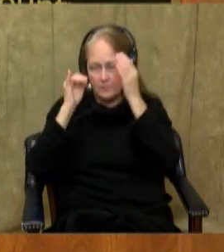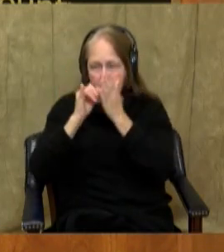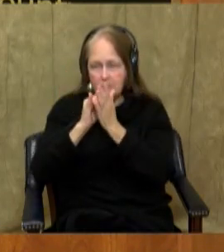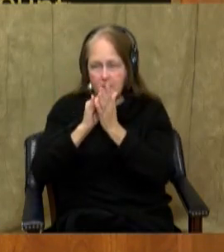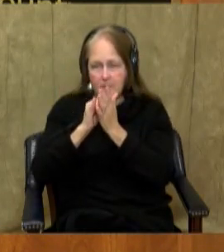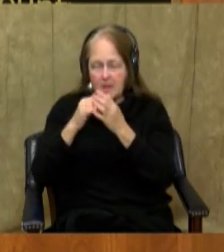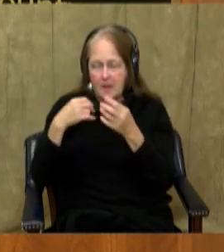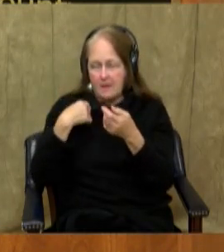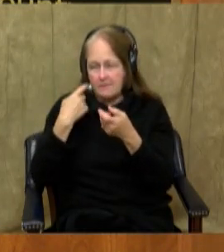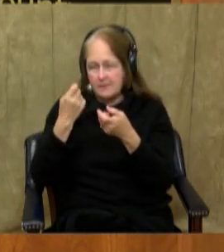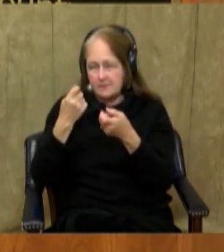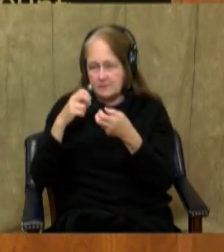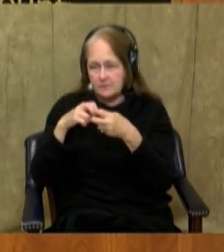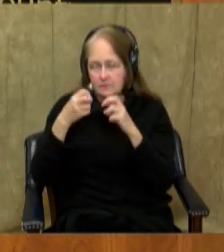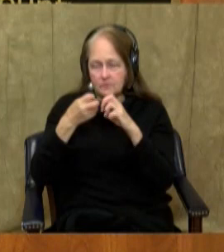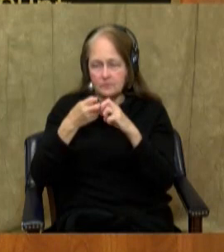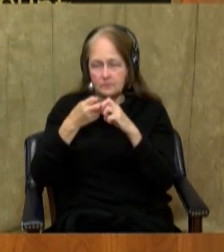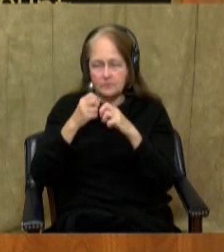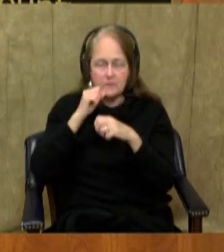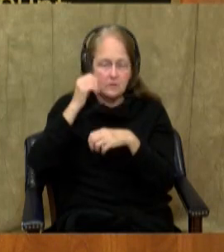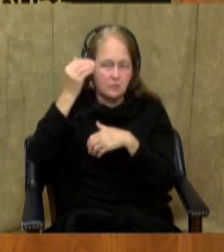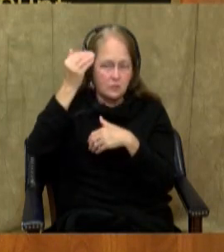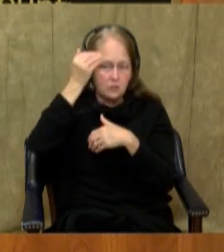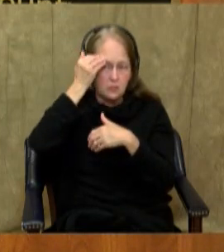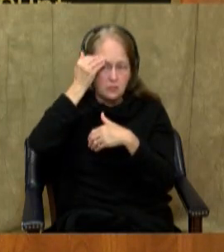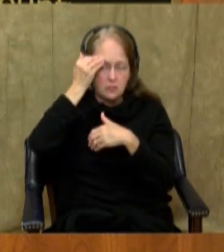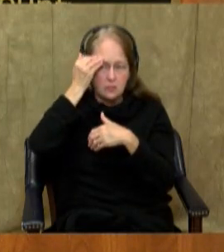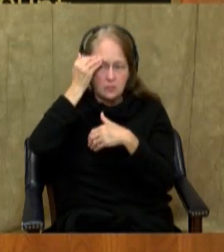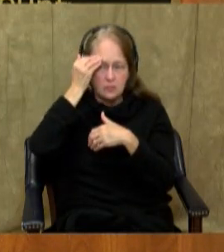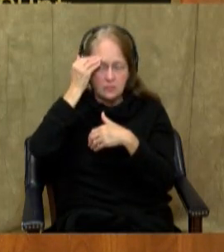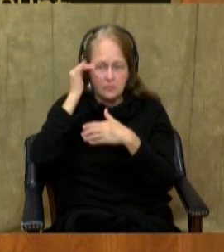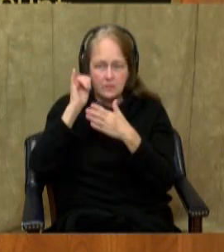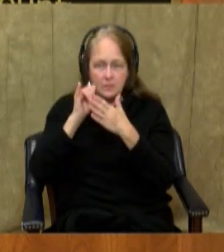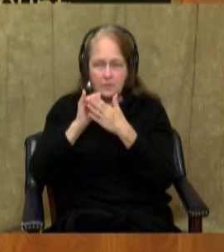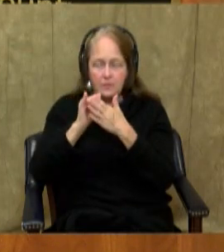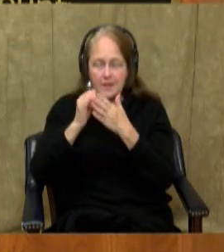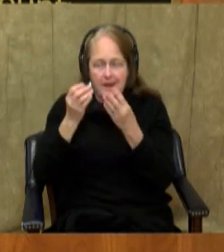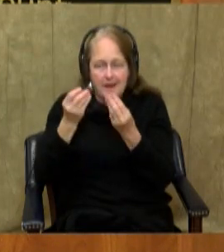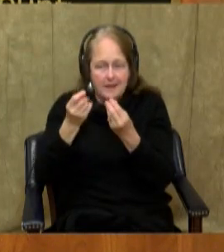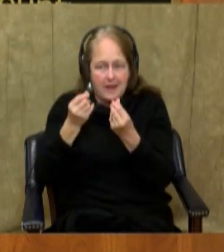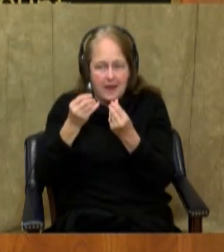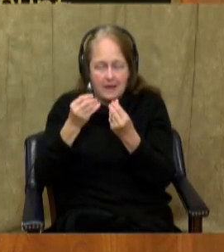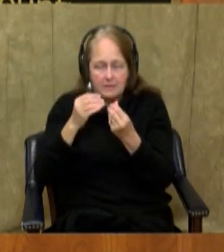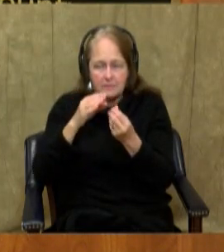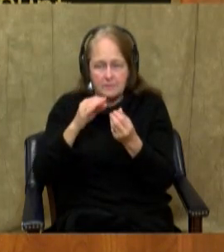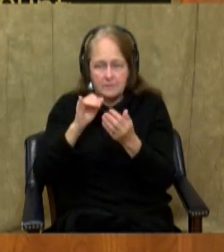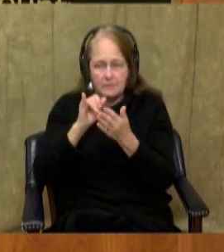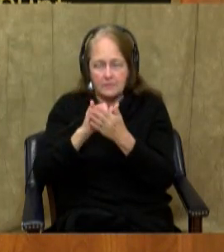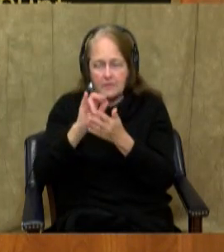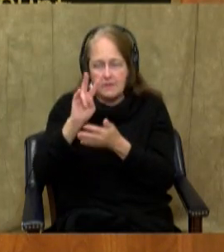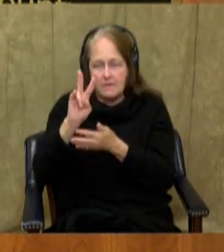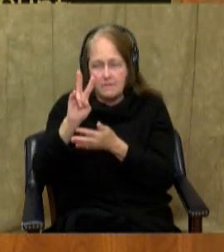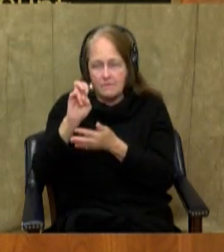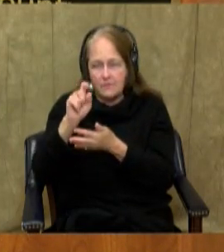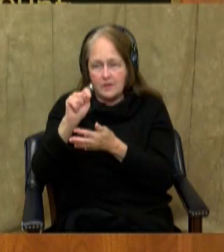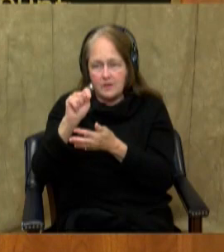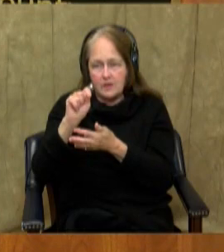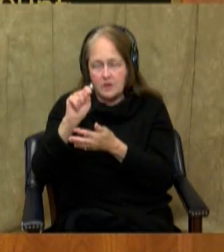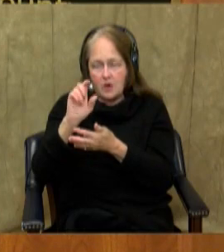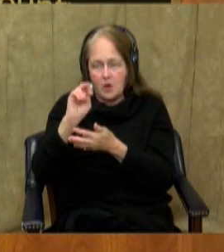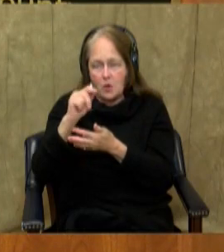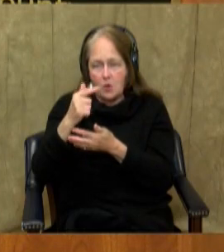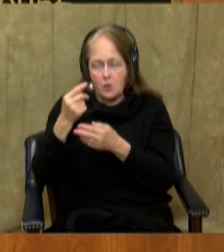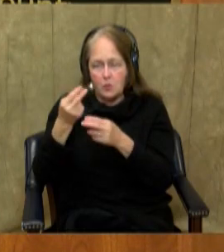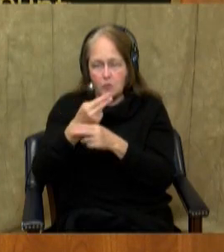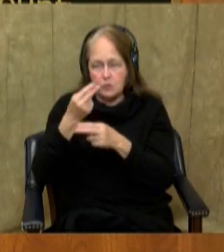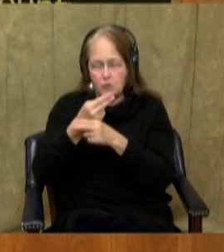a disadvantage. They did not know the geography of Vietnam. The Viet Cong and the North Vietnamese